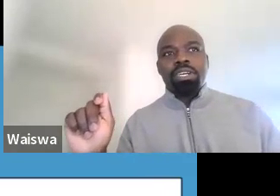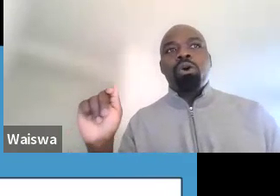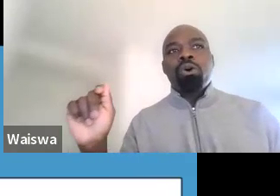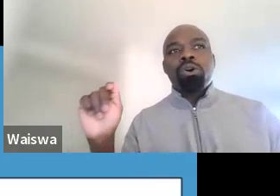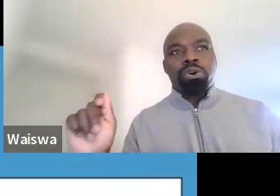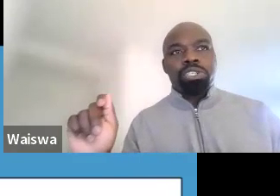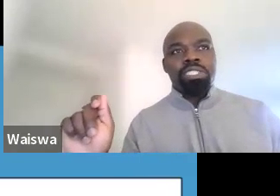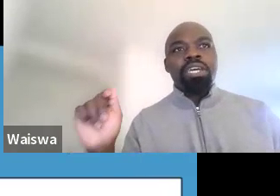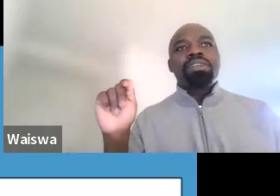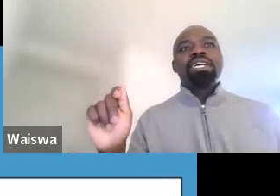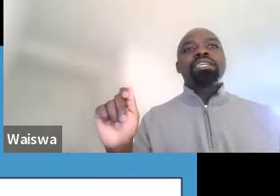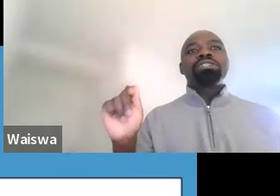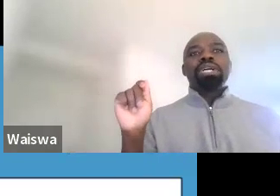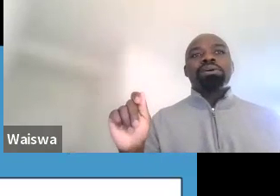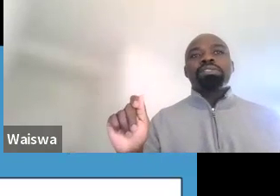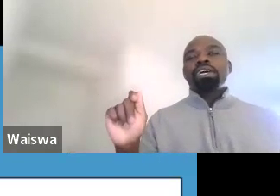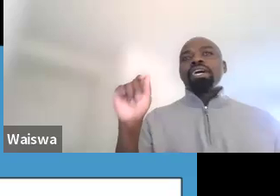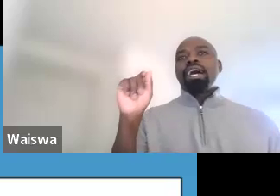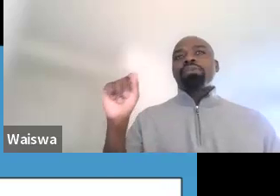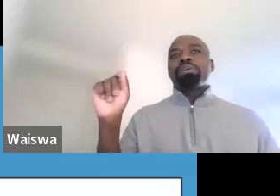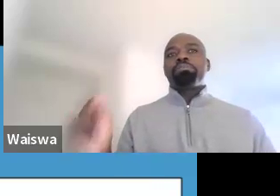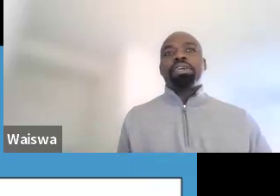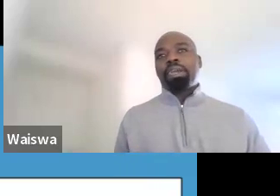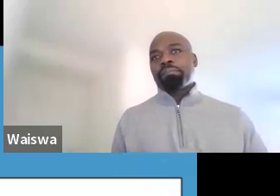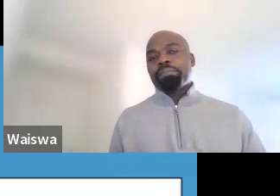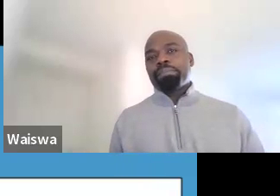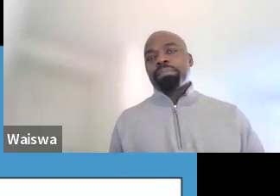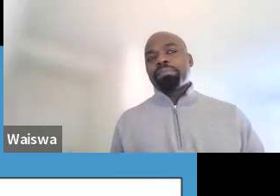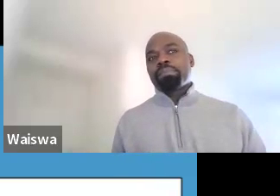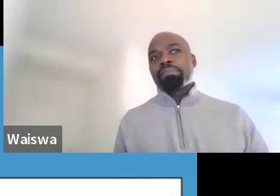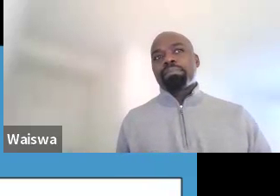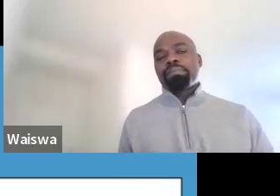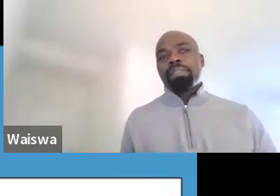costs related to health and well-being.